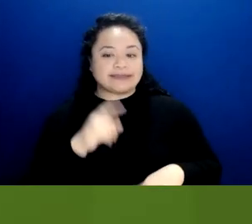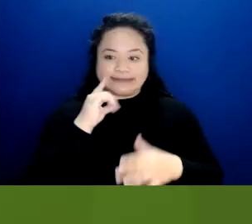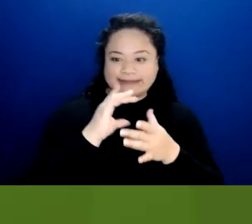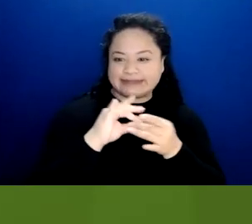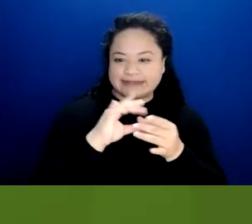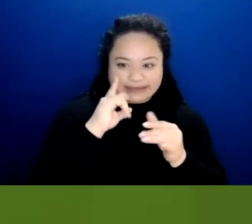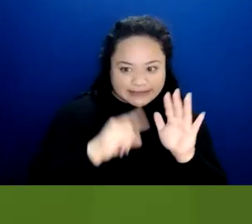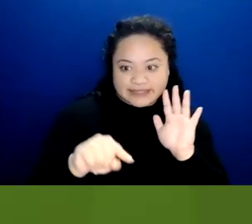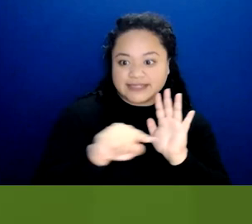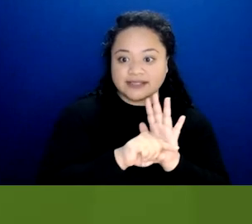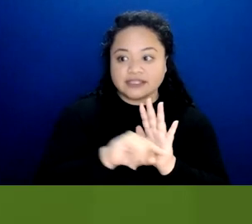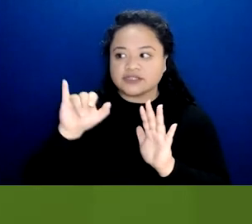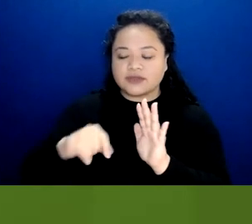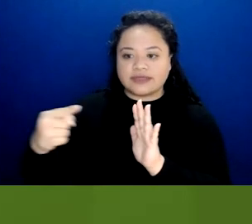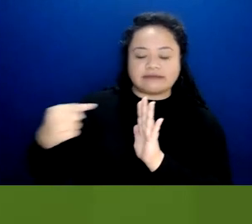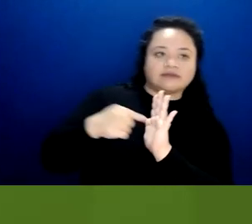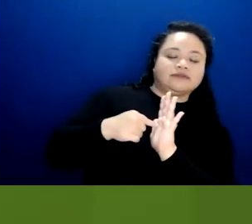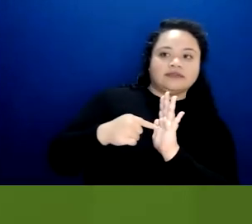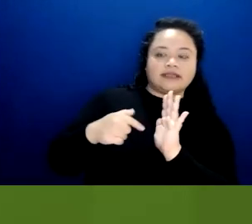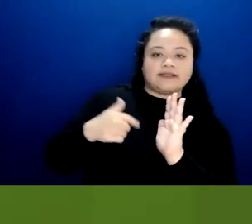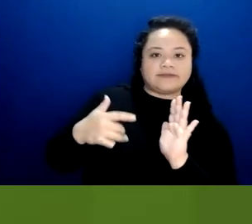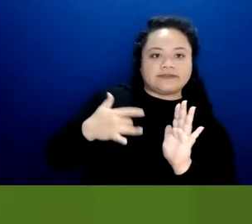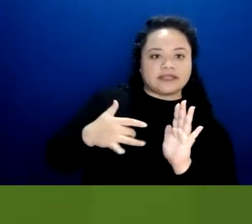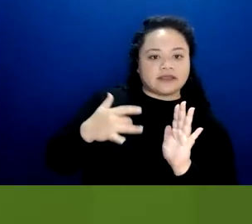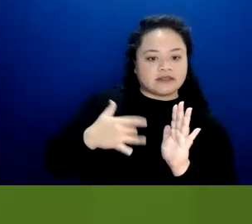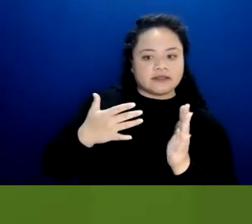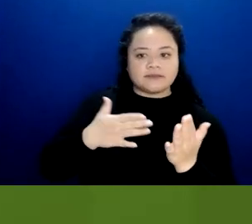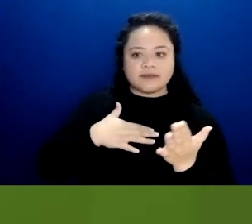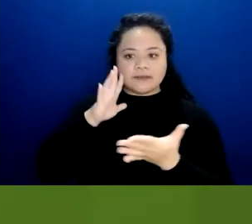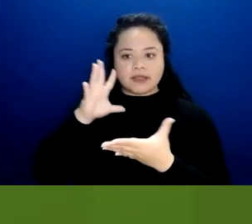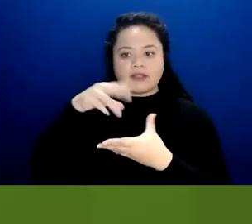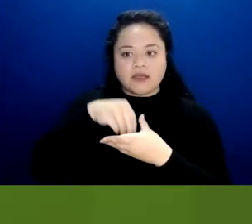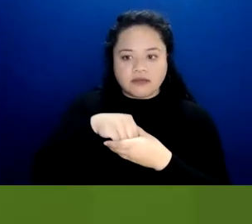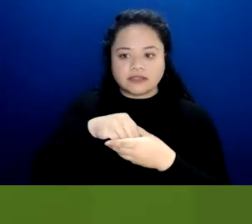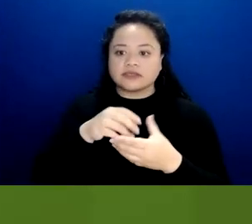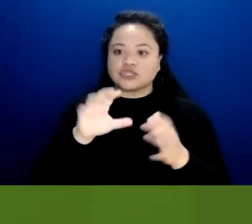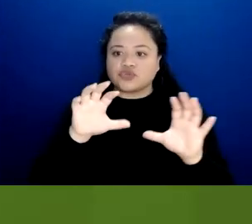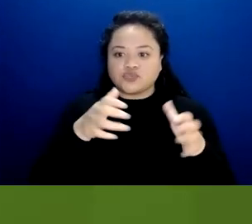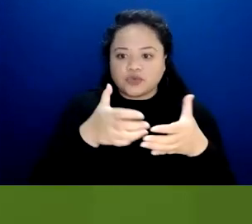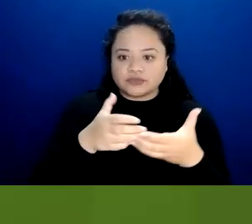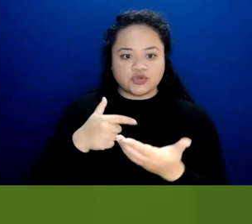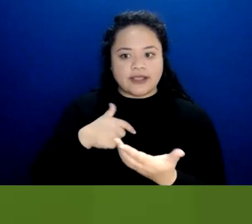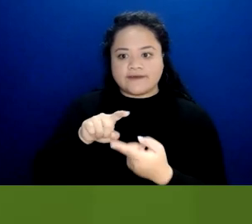my belonging to groups and friendships was always dependent